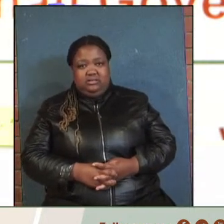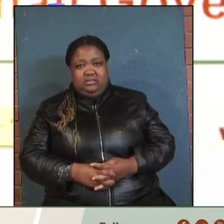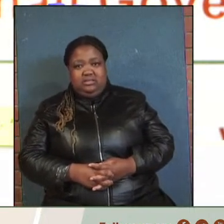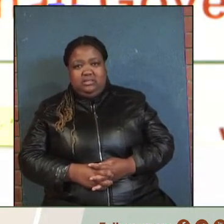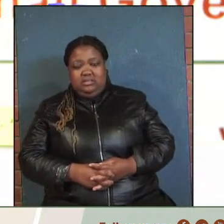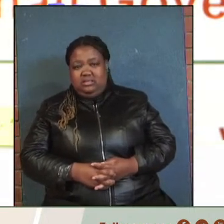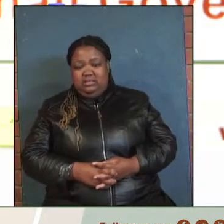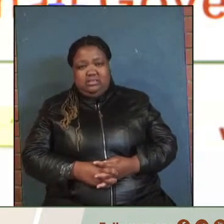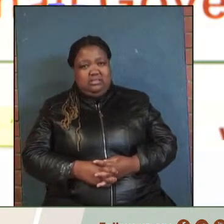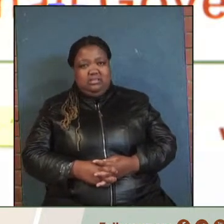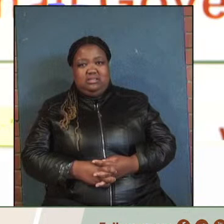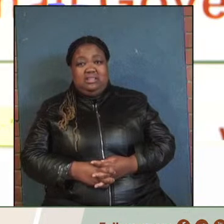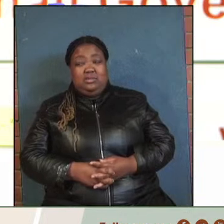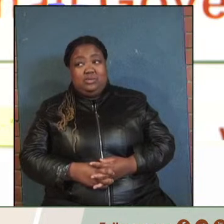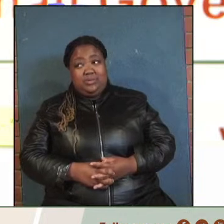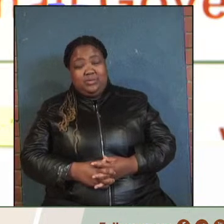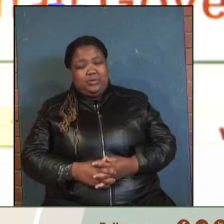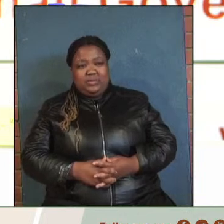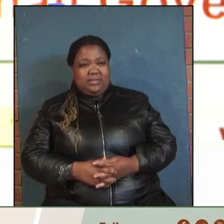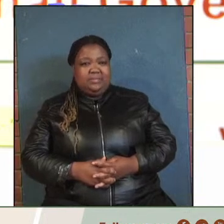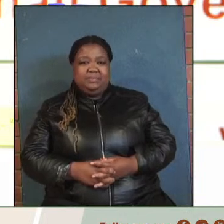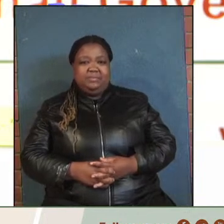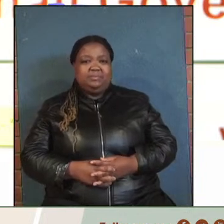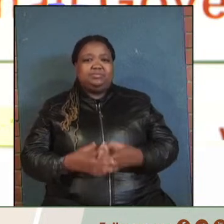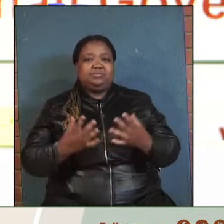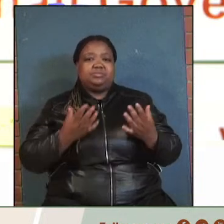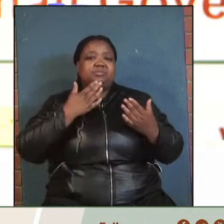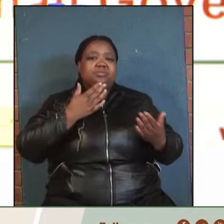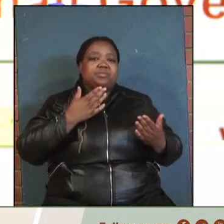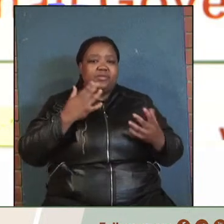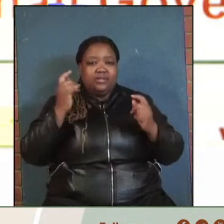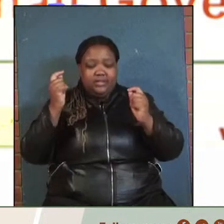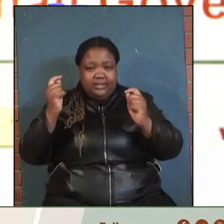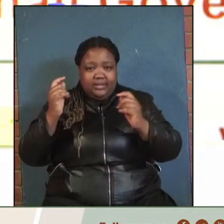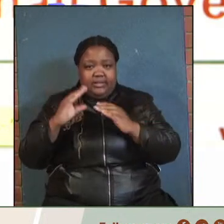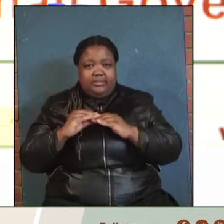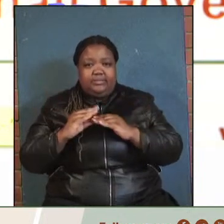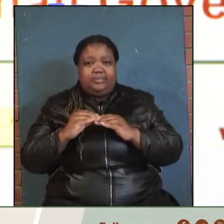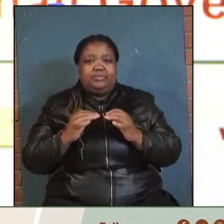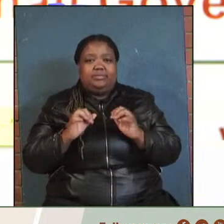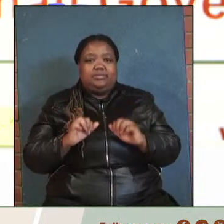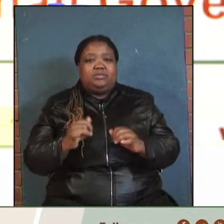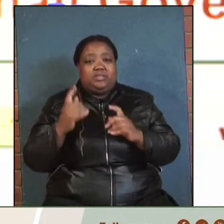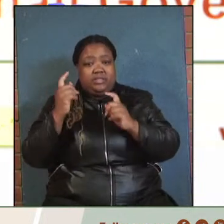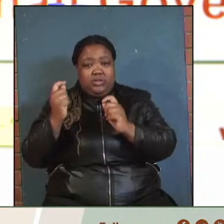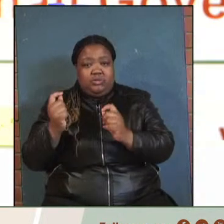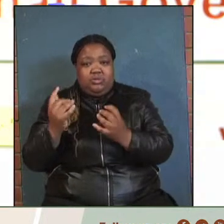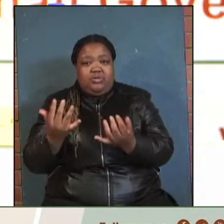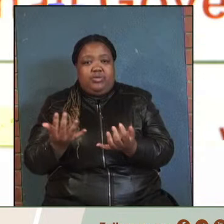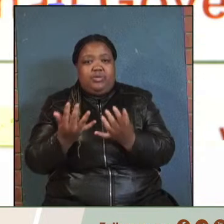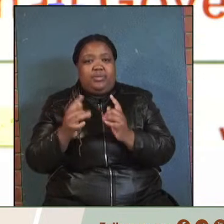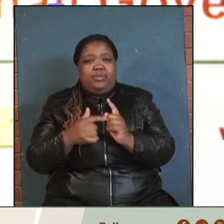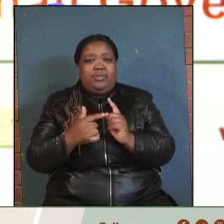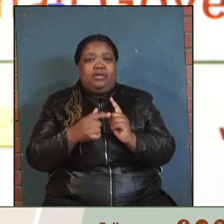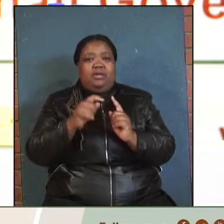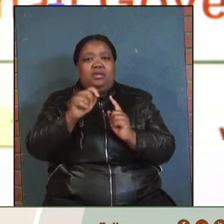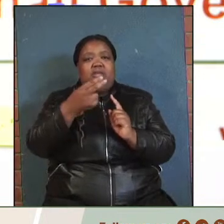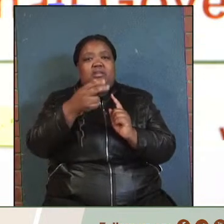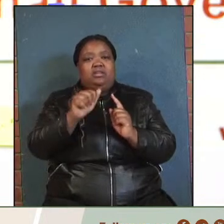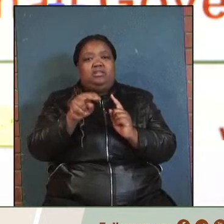Thank you very much, Honorable Member. I'd like to leave it to Honorable Taneka Ndlovu.